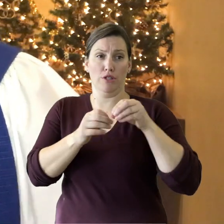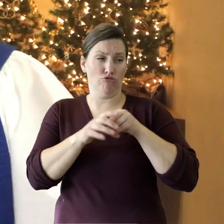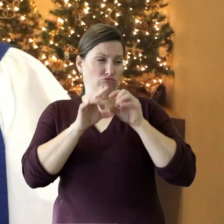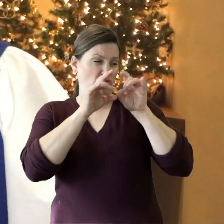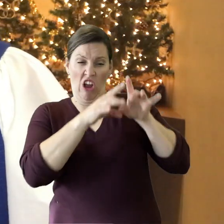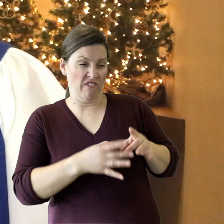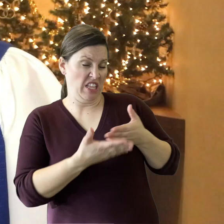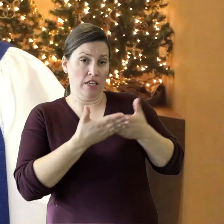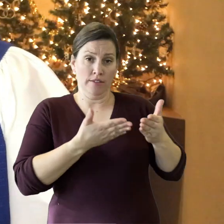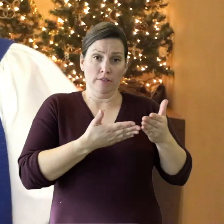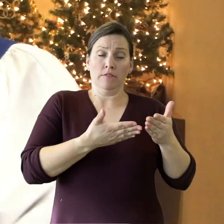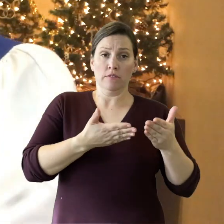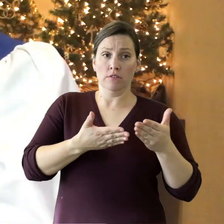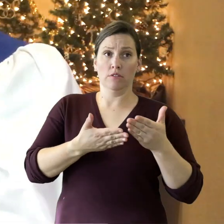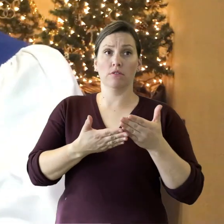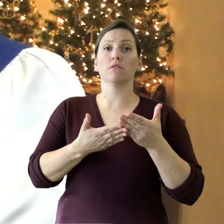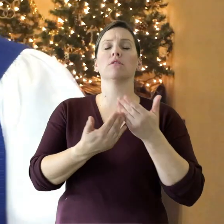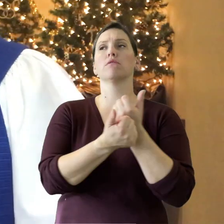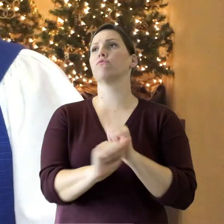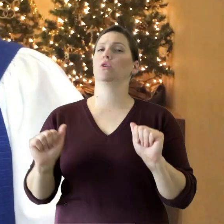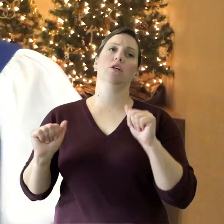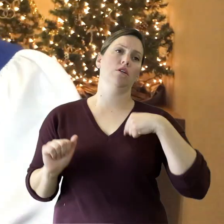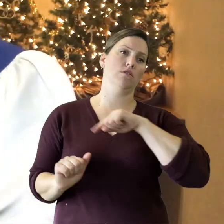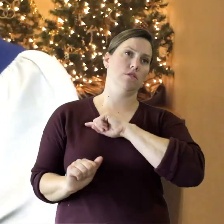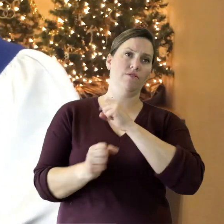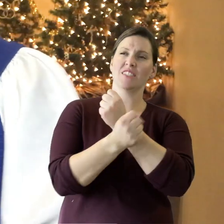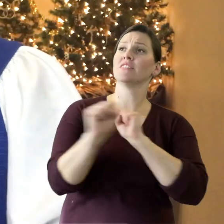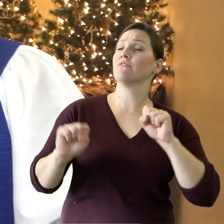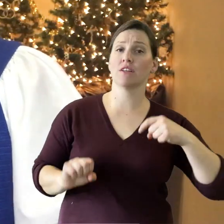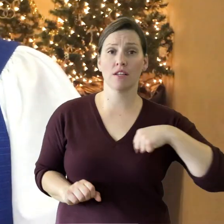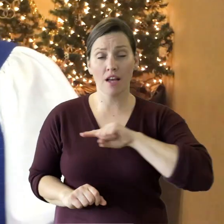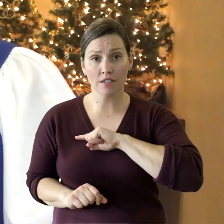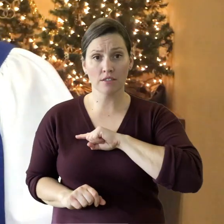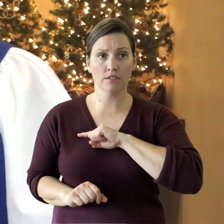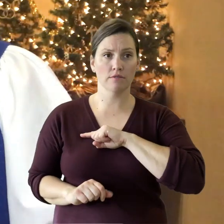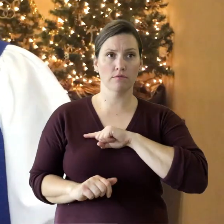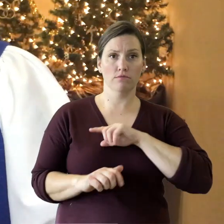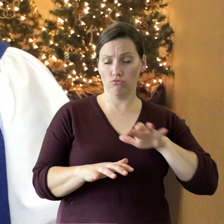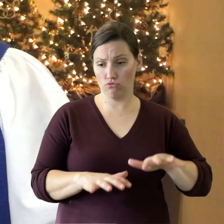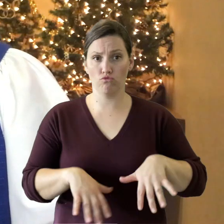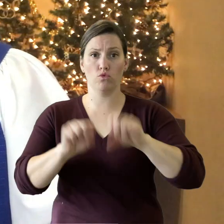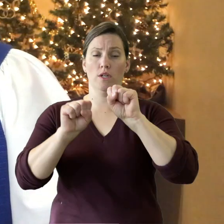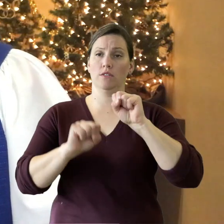dreadful things and he sets us free. He saves us. He rescues